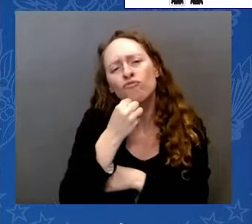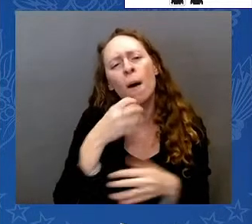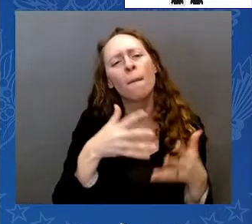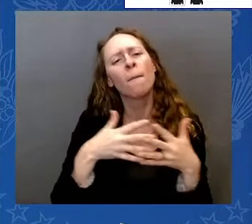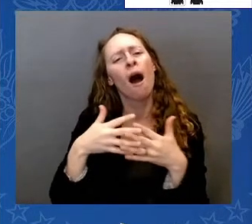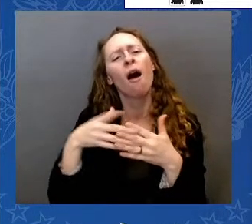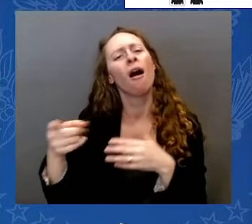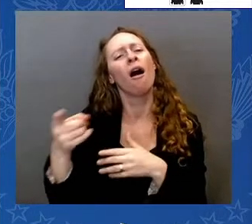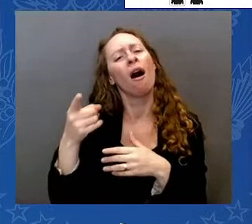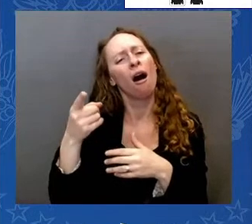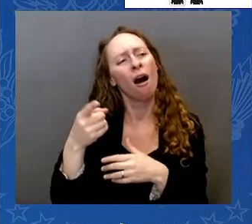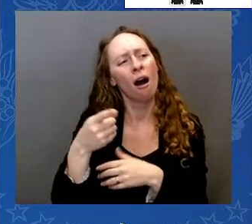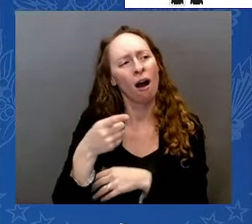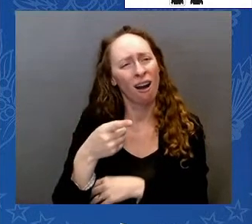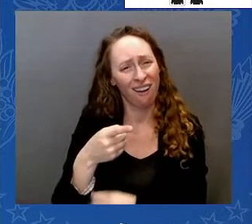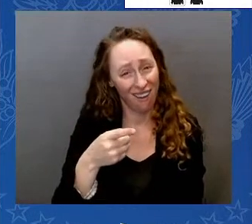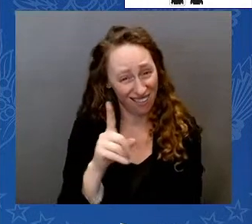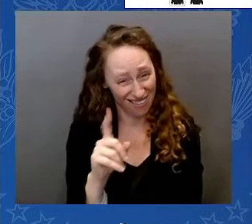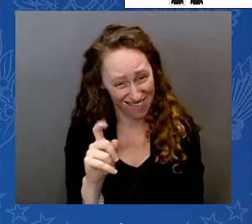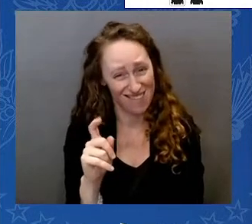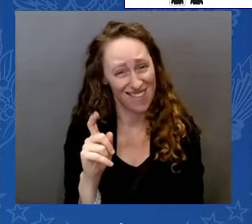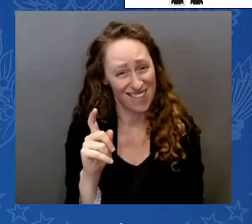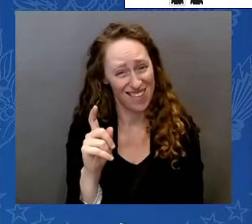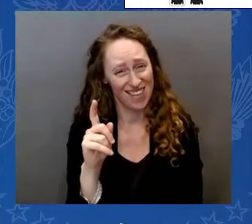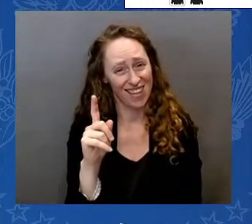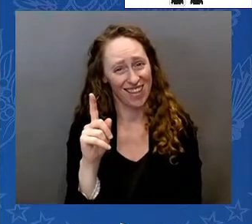Well, look, there's different ways of looking at our country.